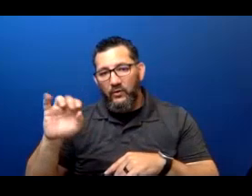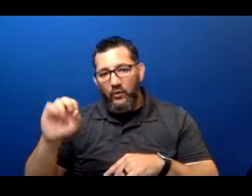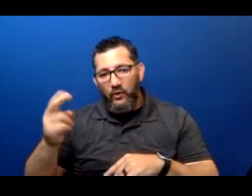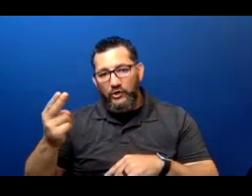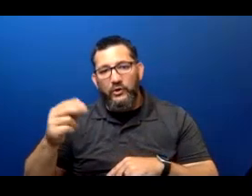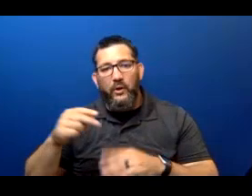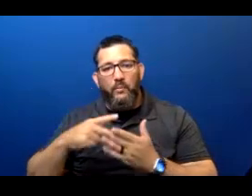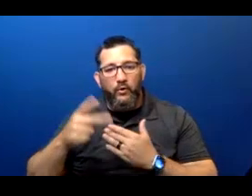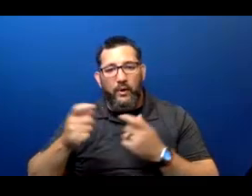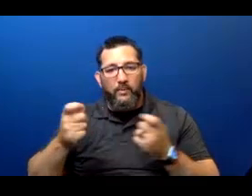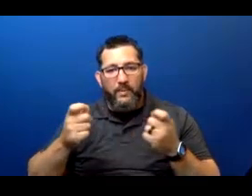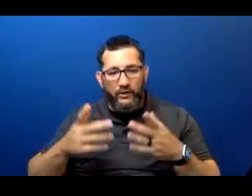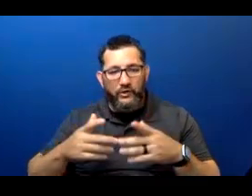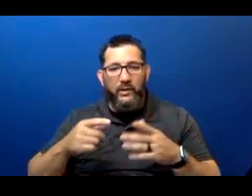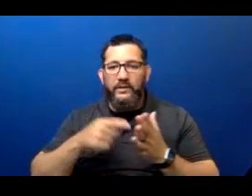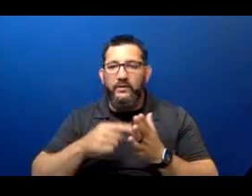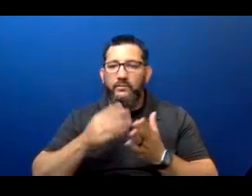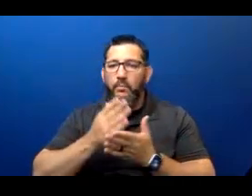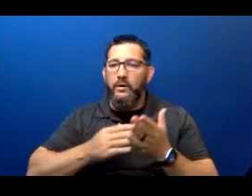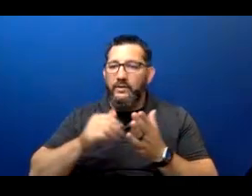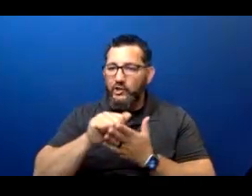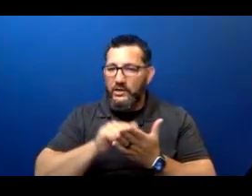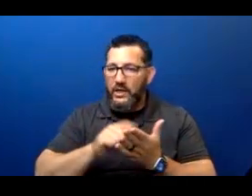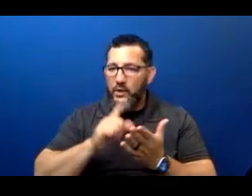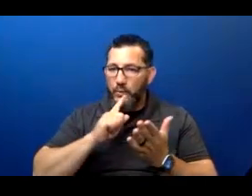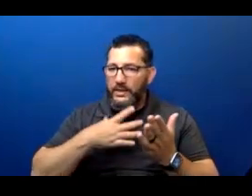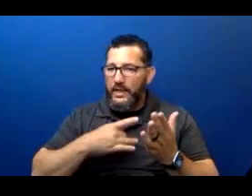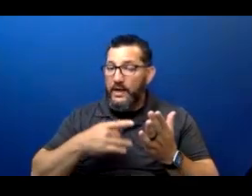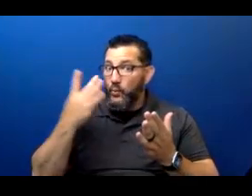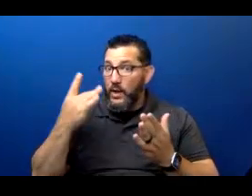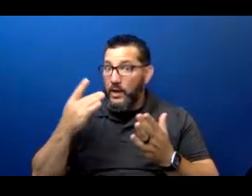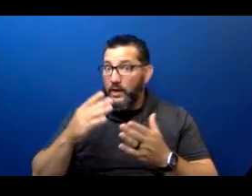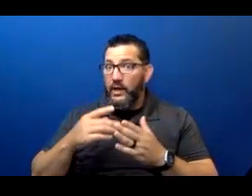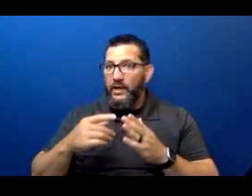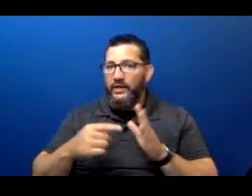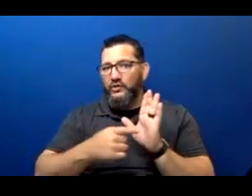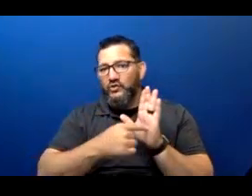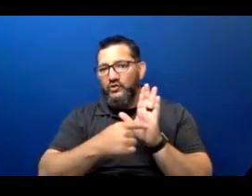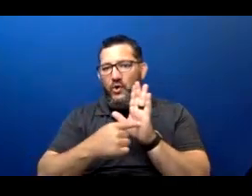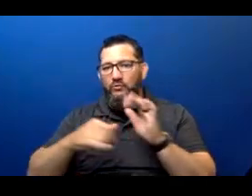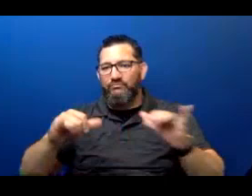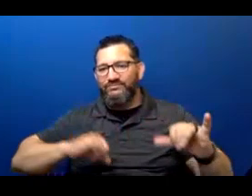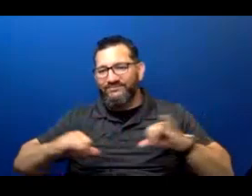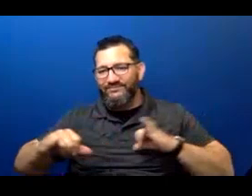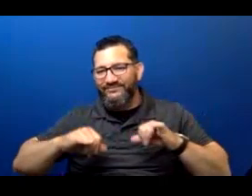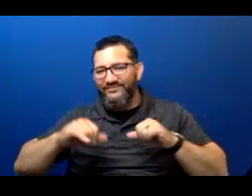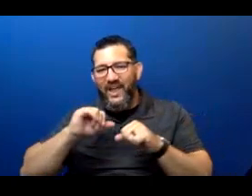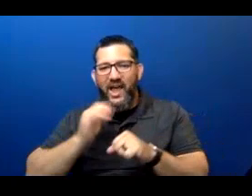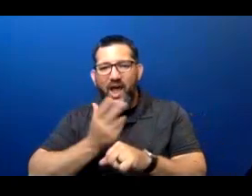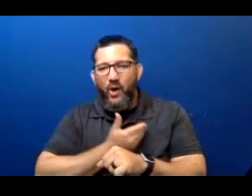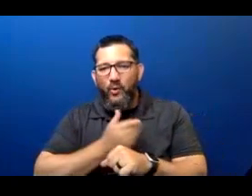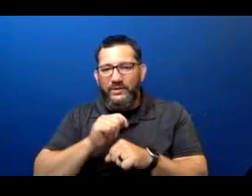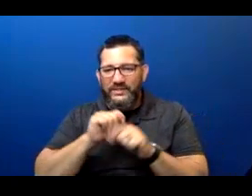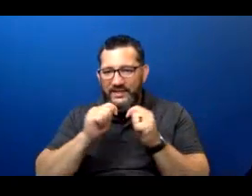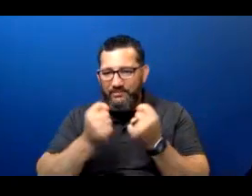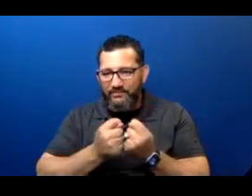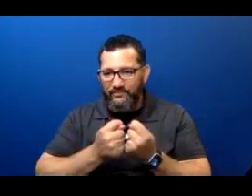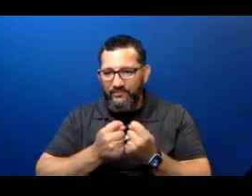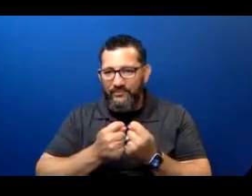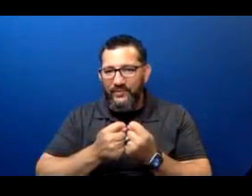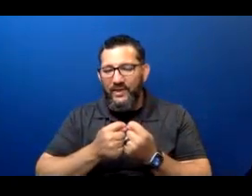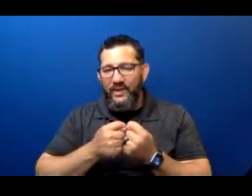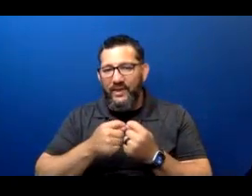of the agenda that I really like. I get to show off the work of the team. And yes, I have to